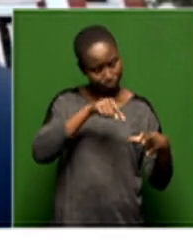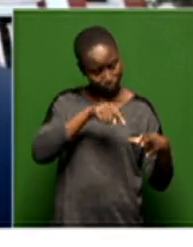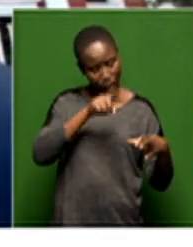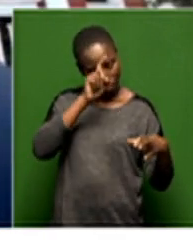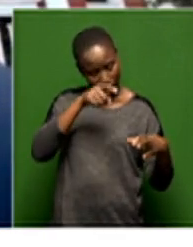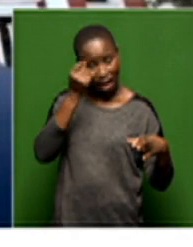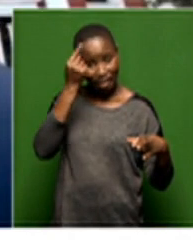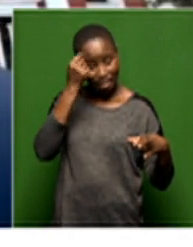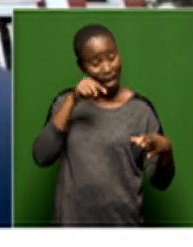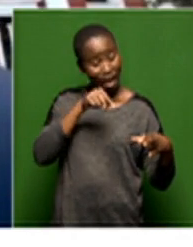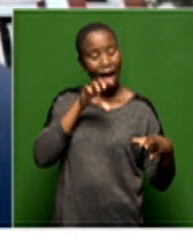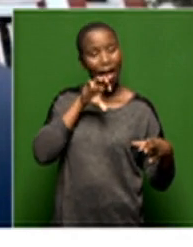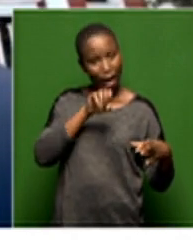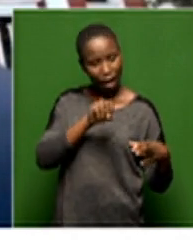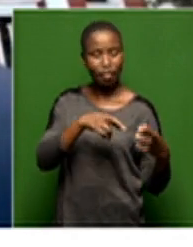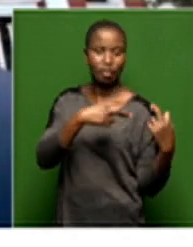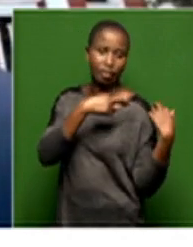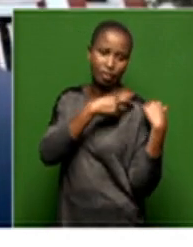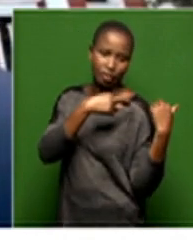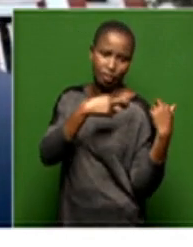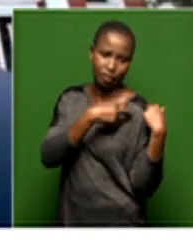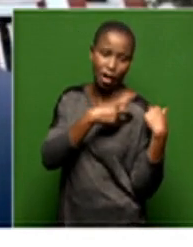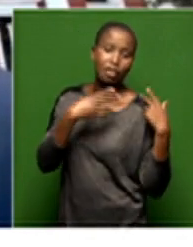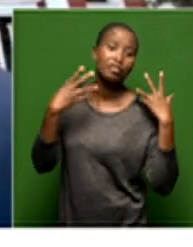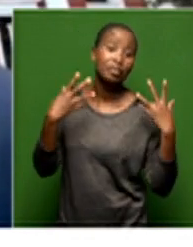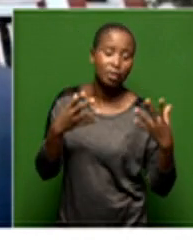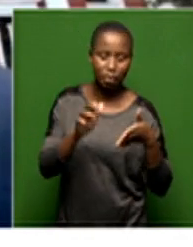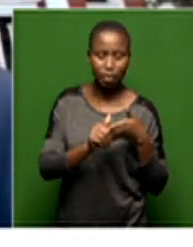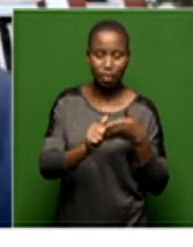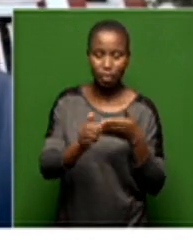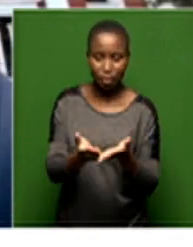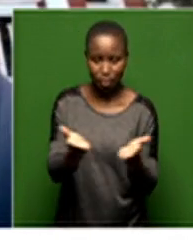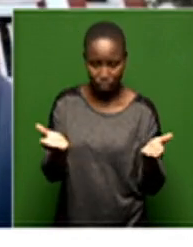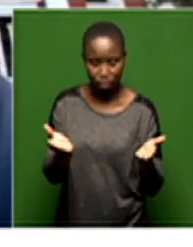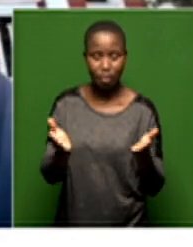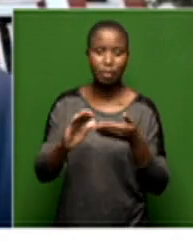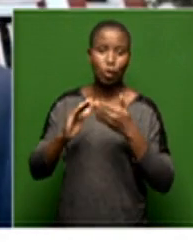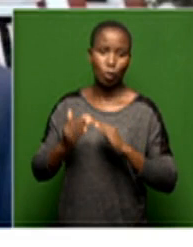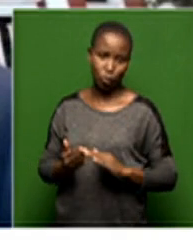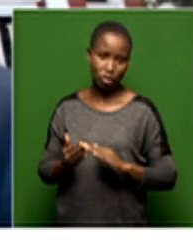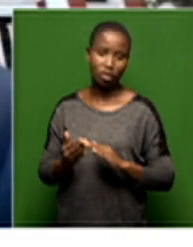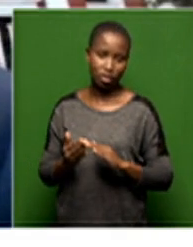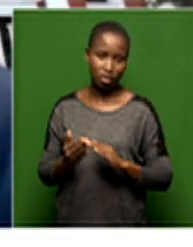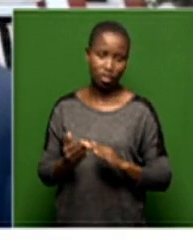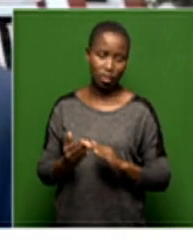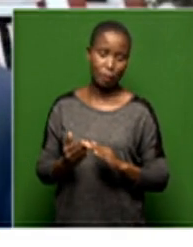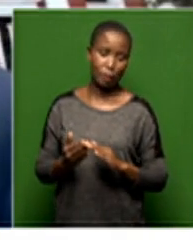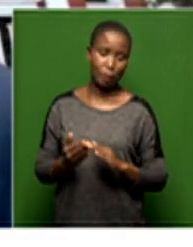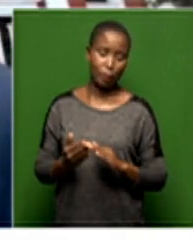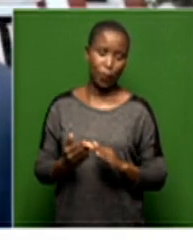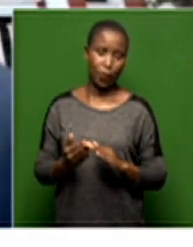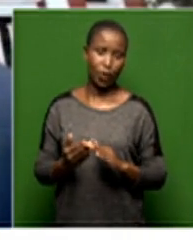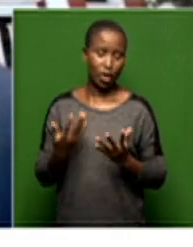that duty of leading society towards a